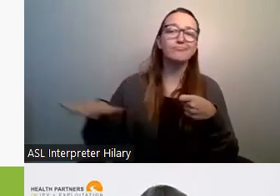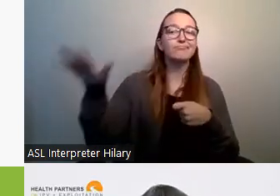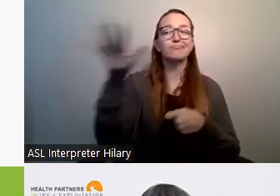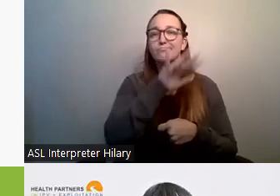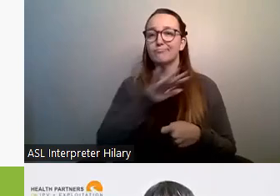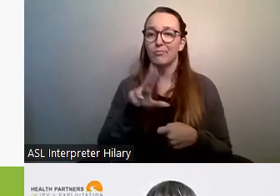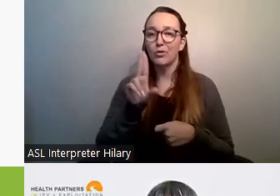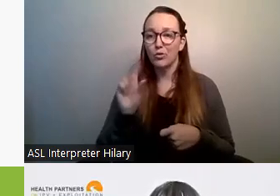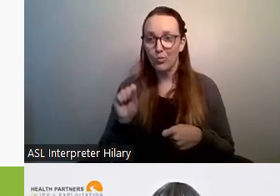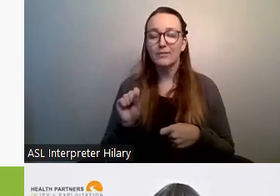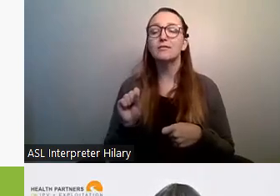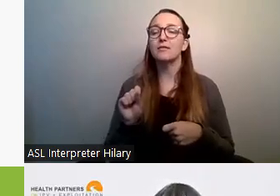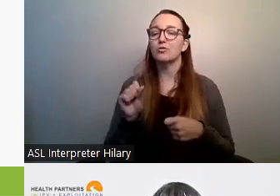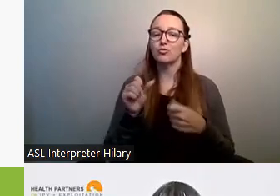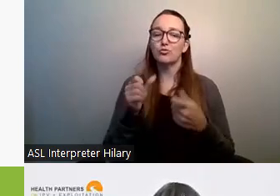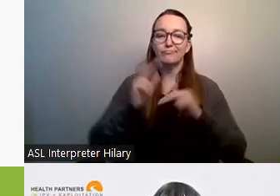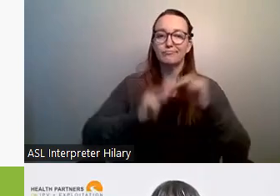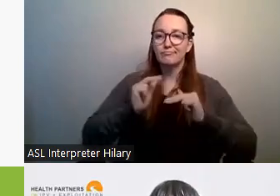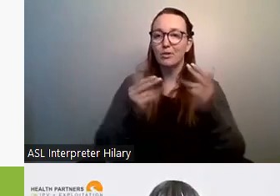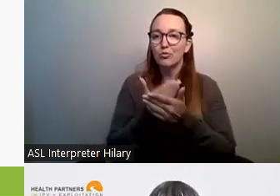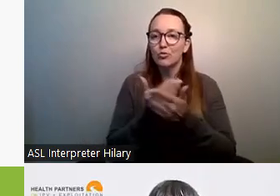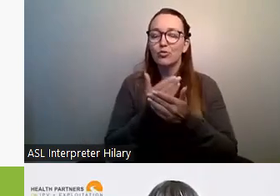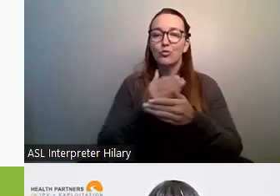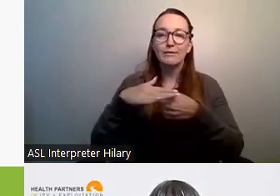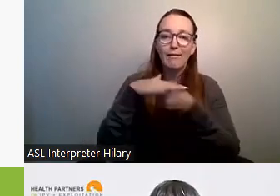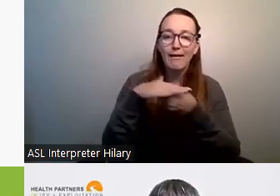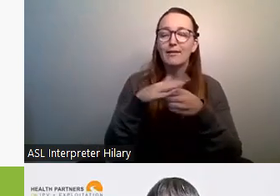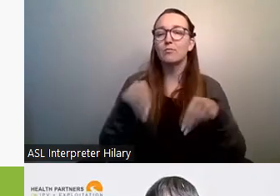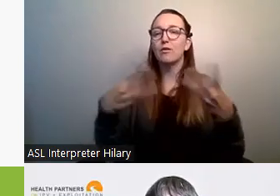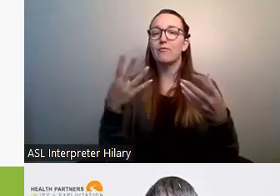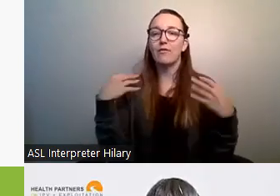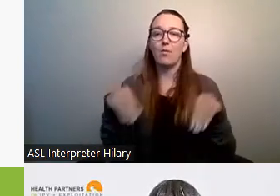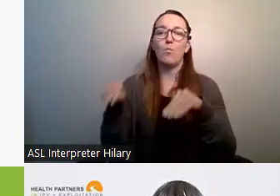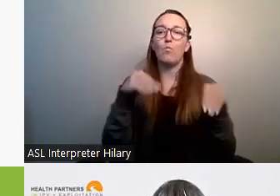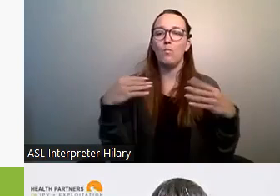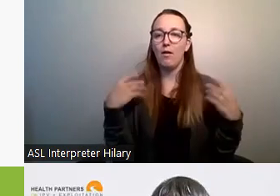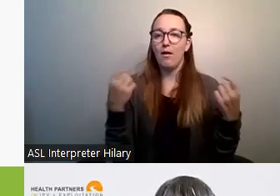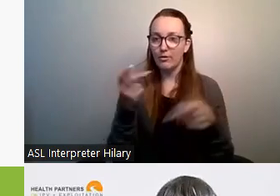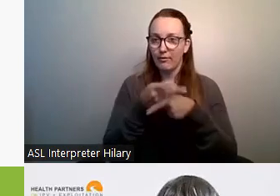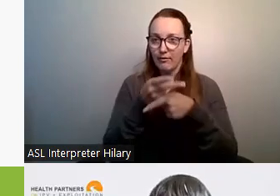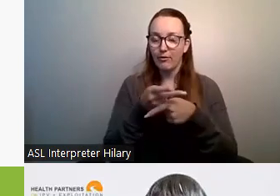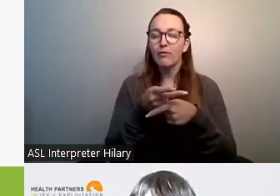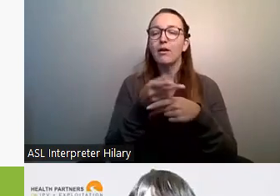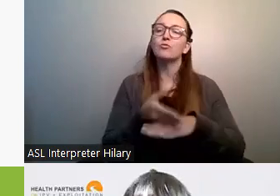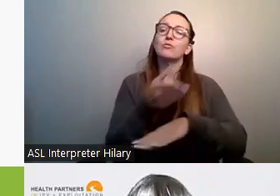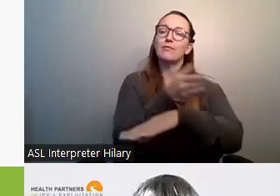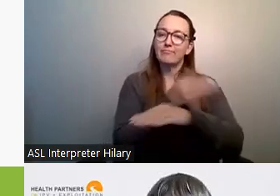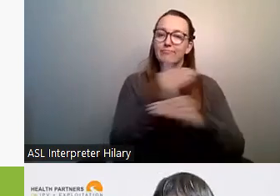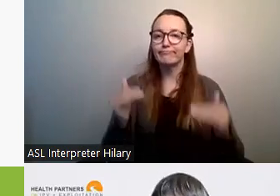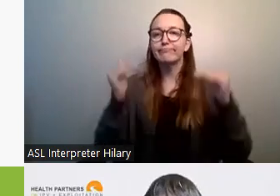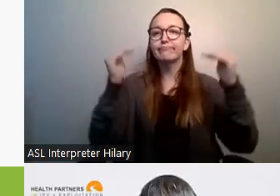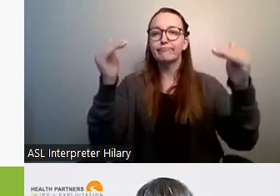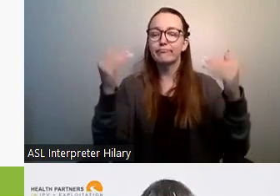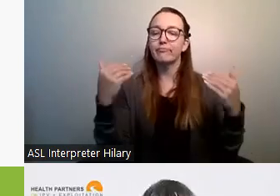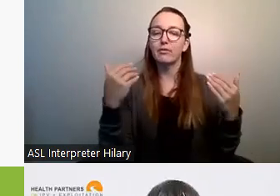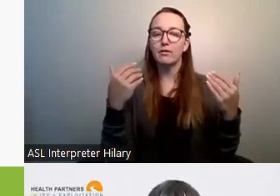health centers, build new sites, and provide mobile health care, and to advance health equity and health outcomes in